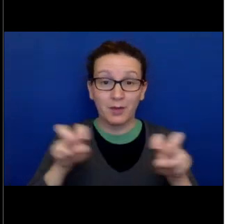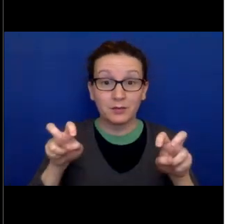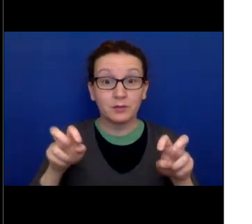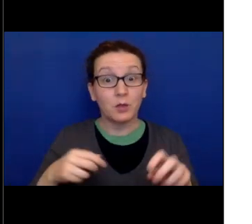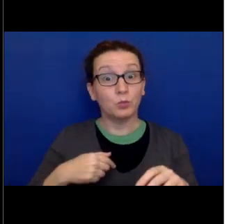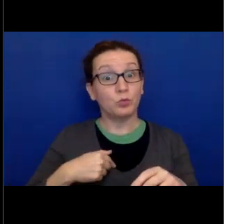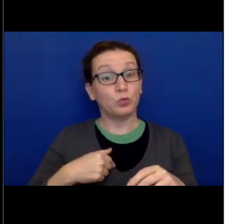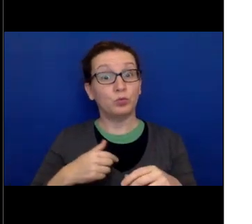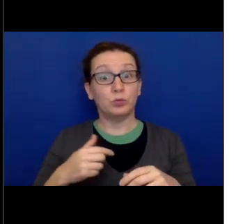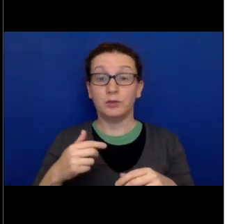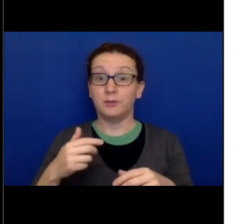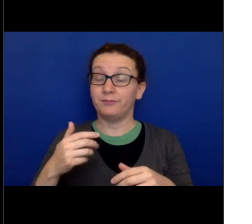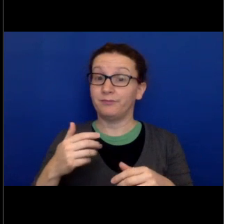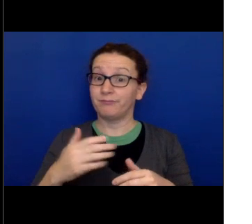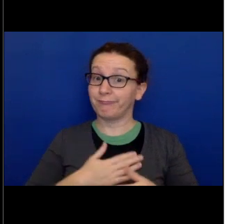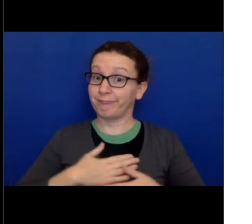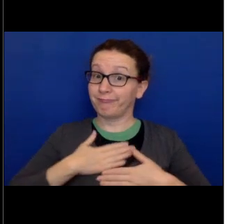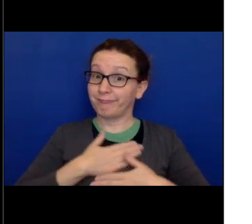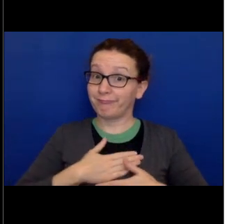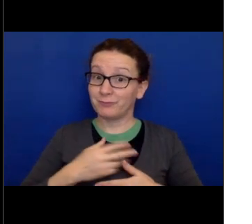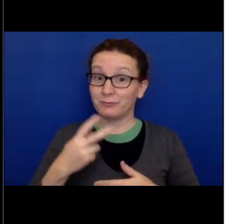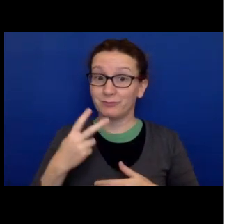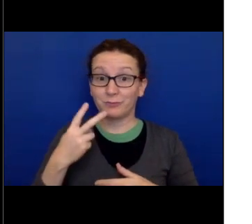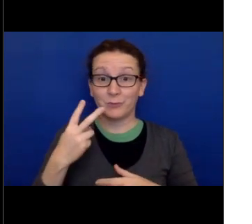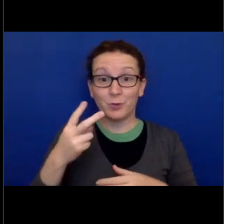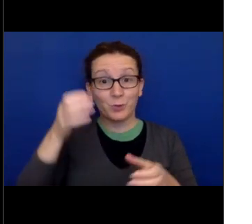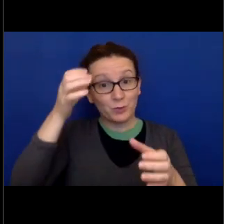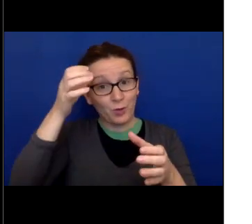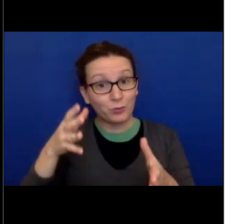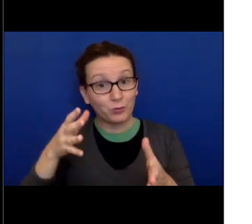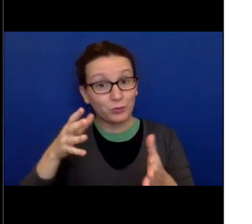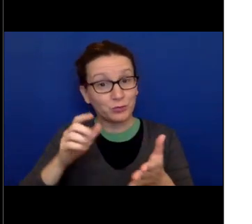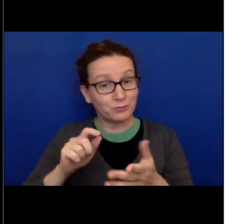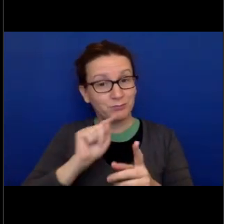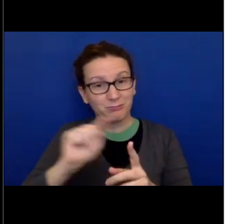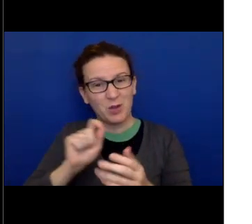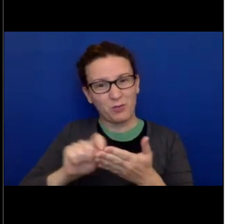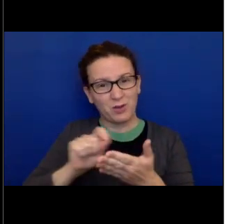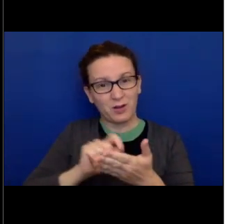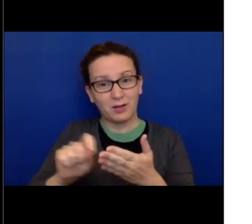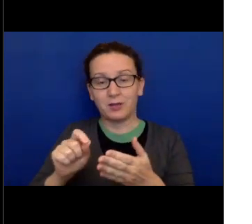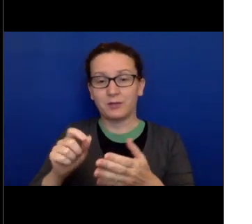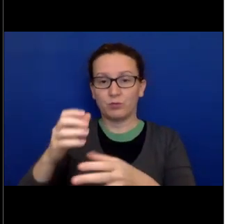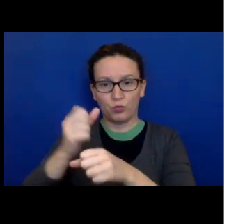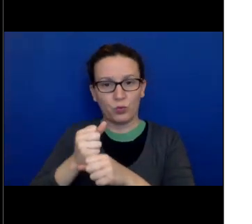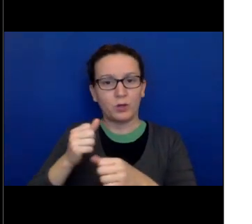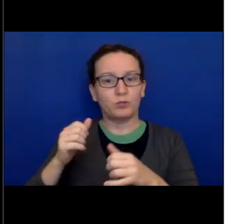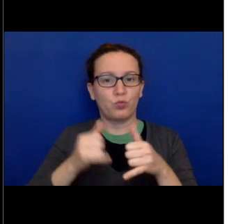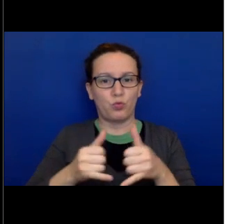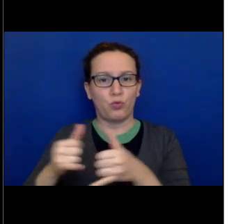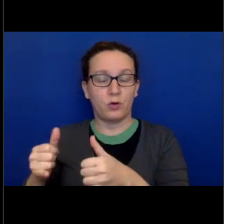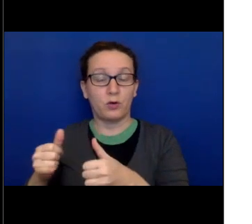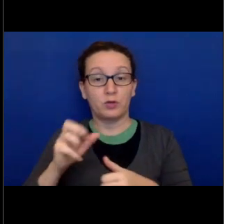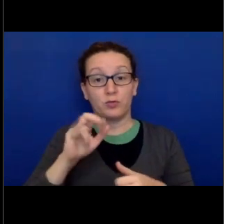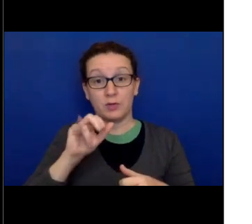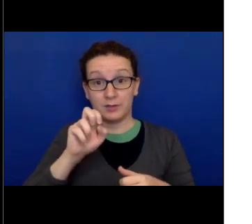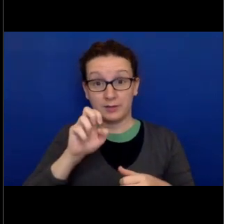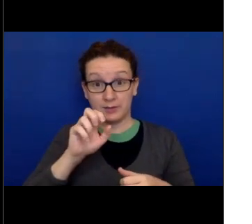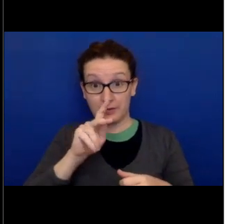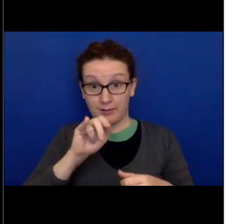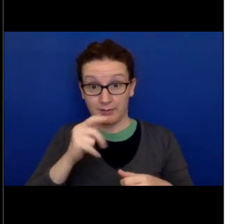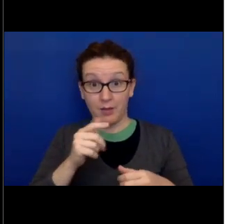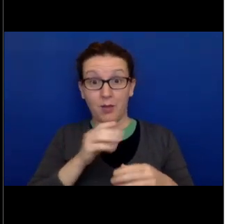that we were able to secure the participation of two scholars whose writing has won awards. Sharese King is a postdoc at the University of